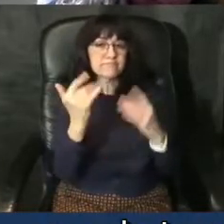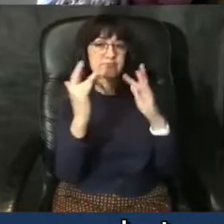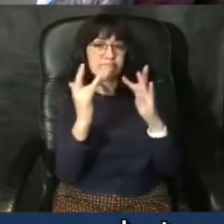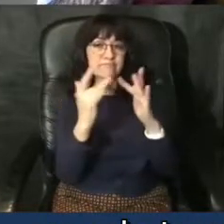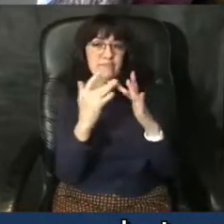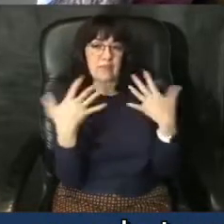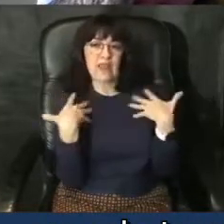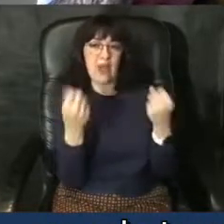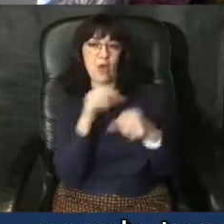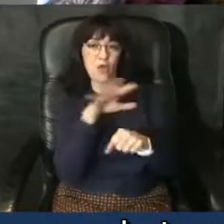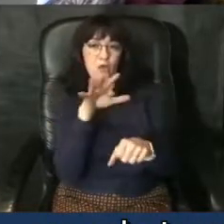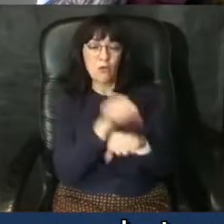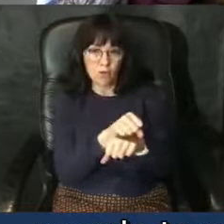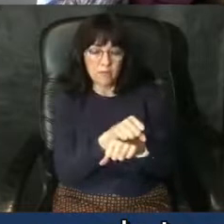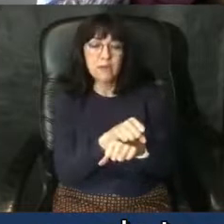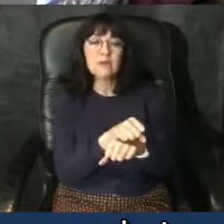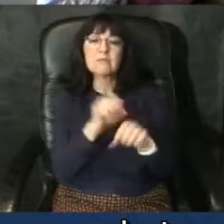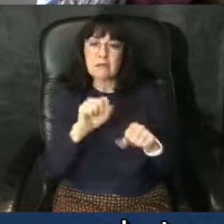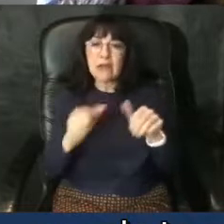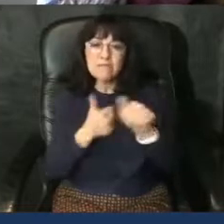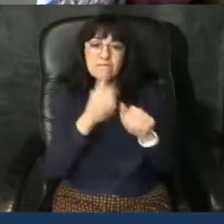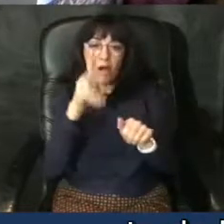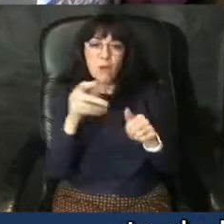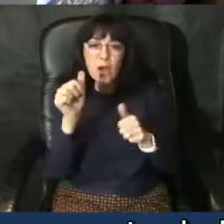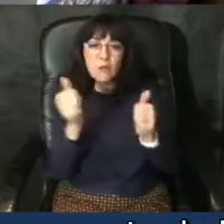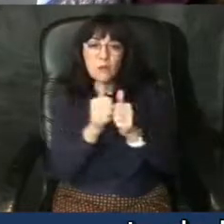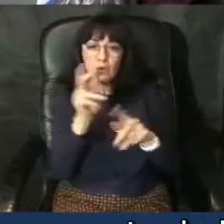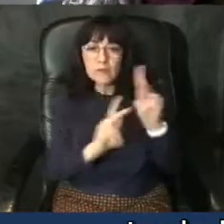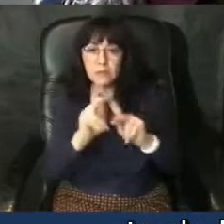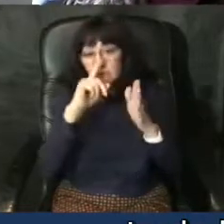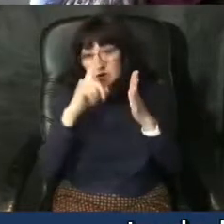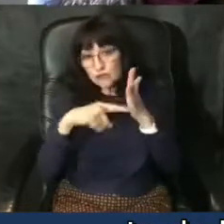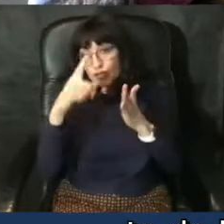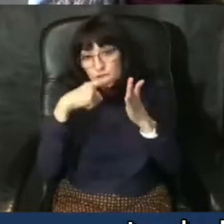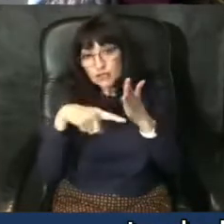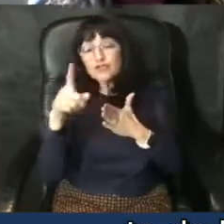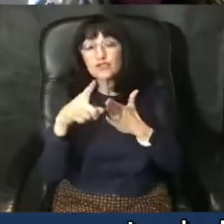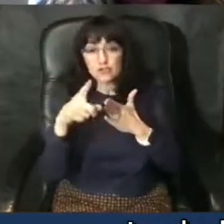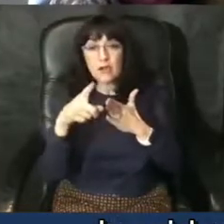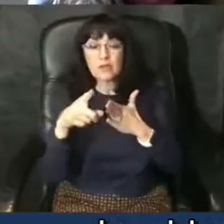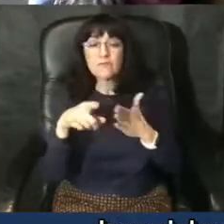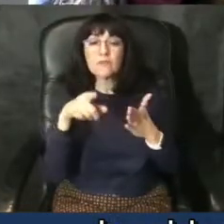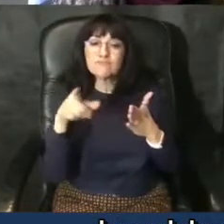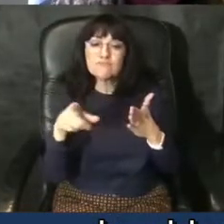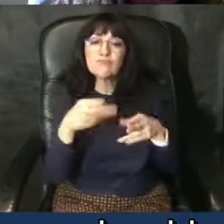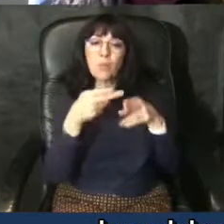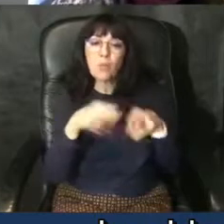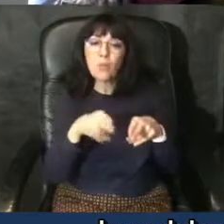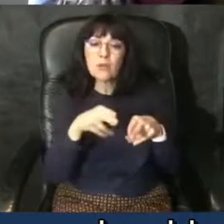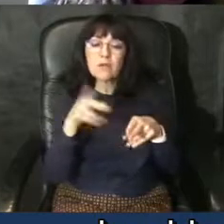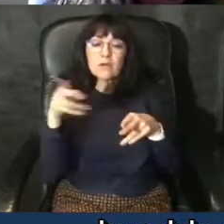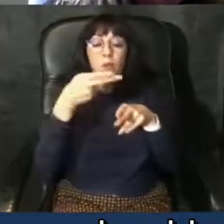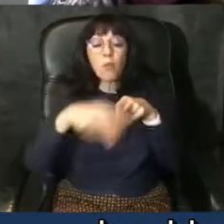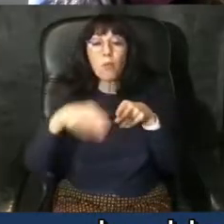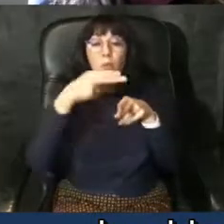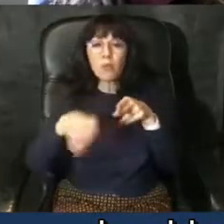sure that they're okay, and checking in with them to do brief counseling appointments over the phone or by video. We've